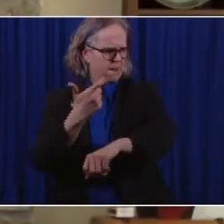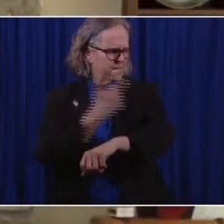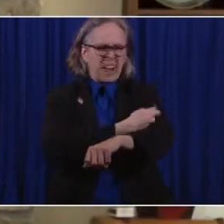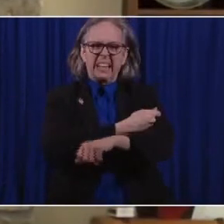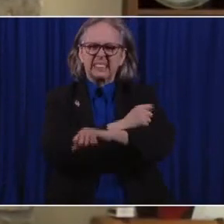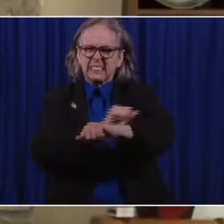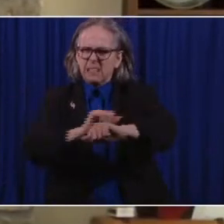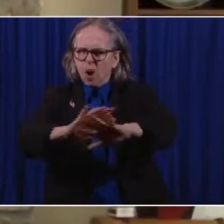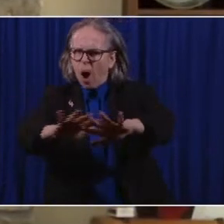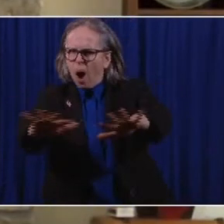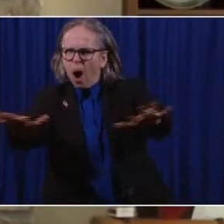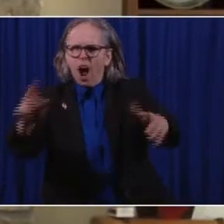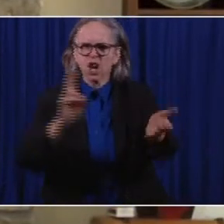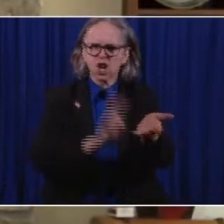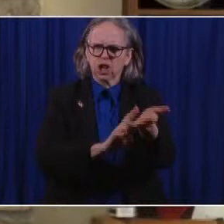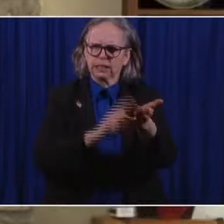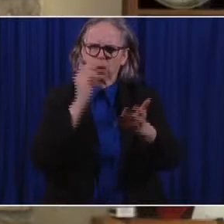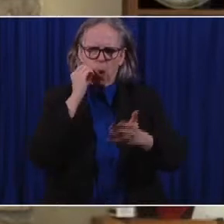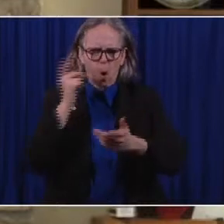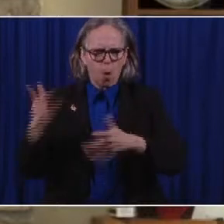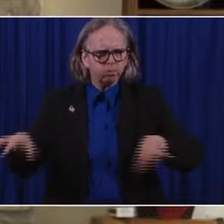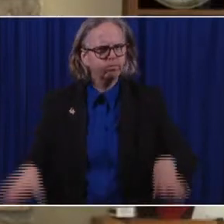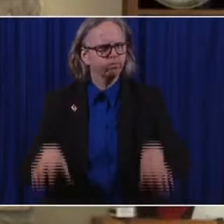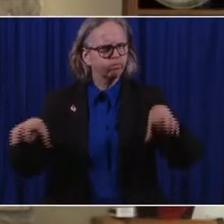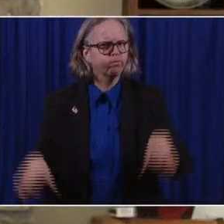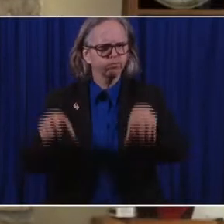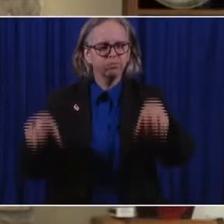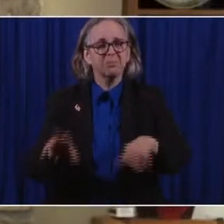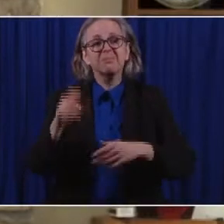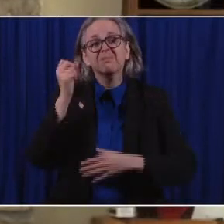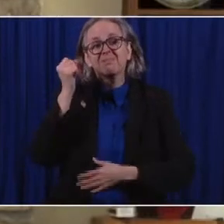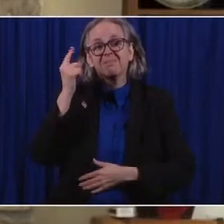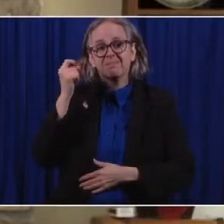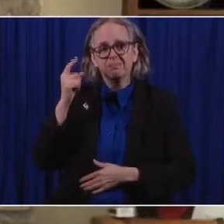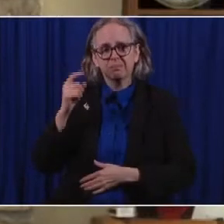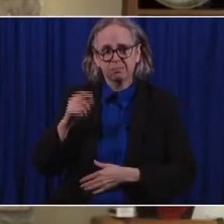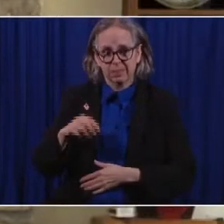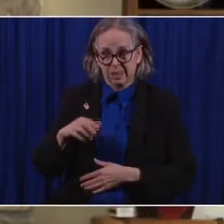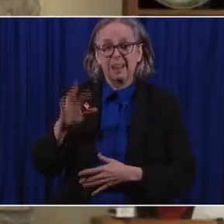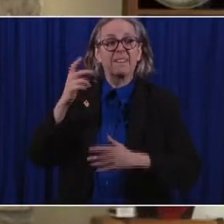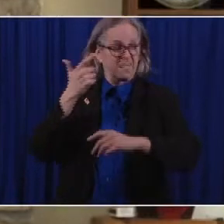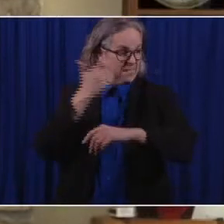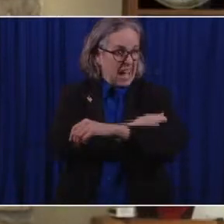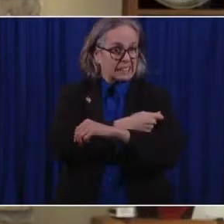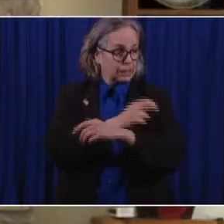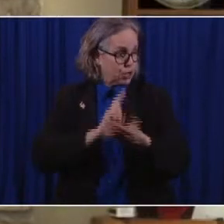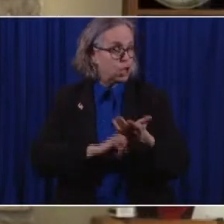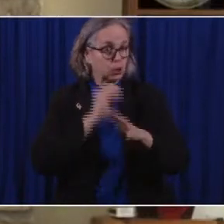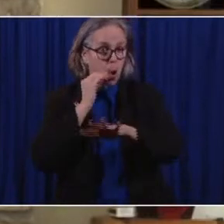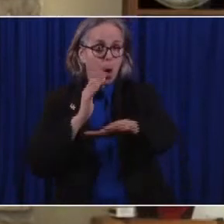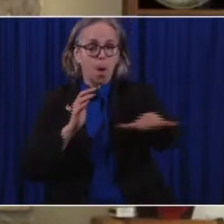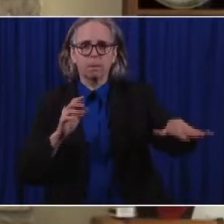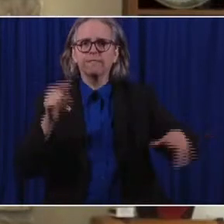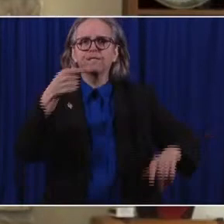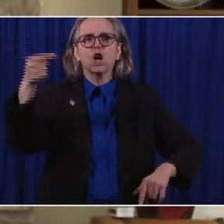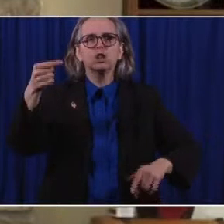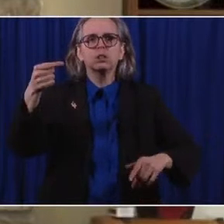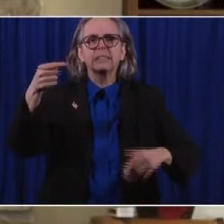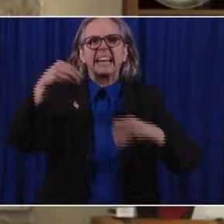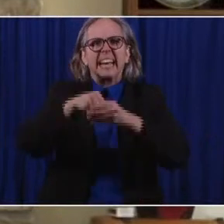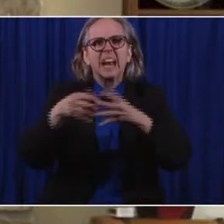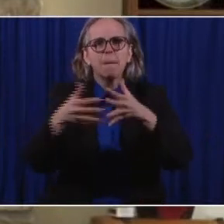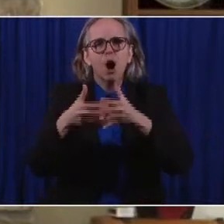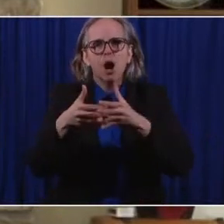Ohio than in any other state in the union, and they're working many, many other places.